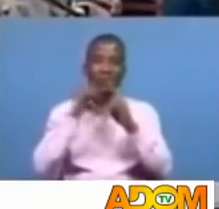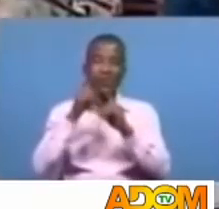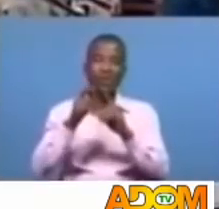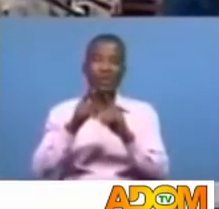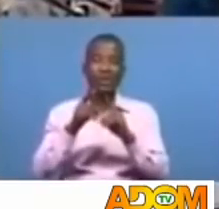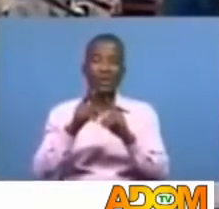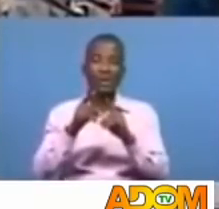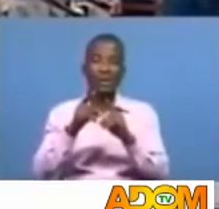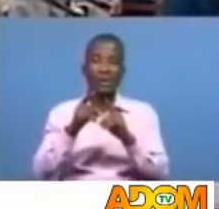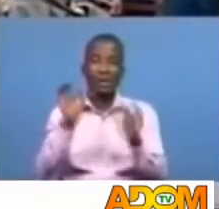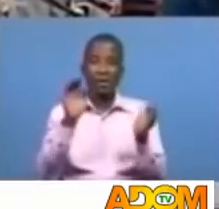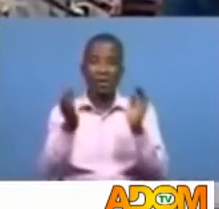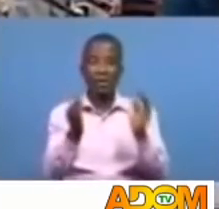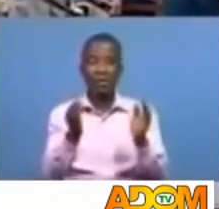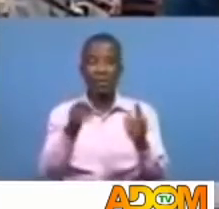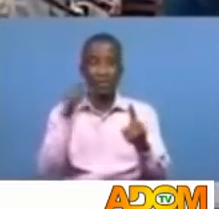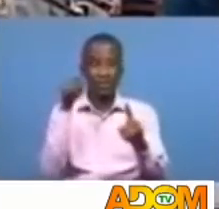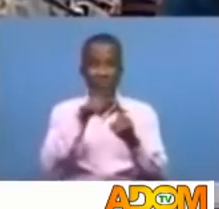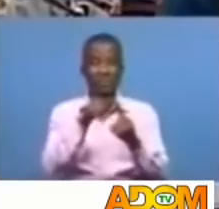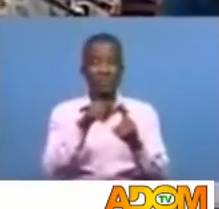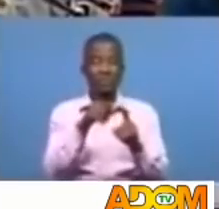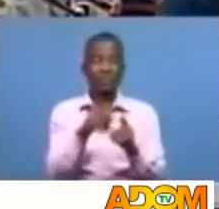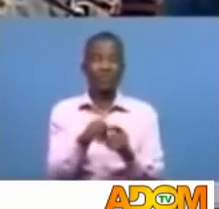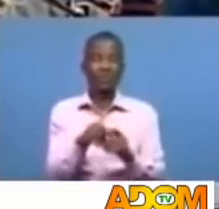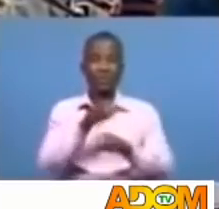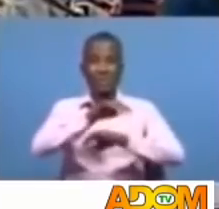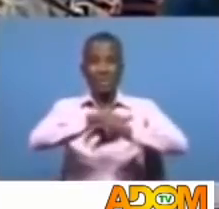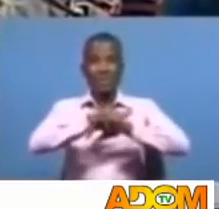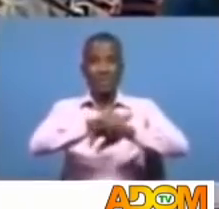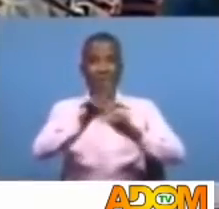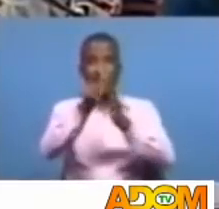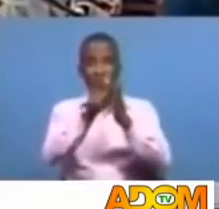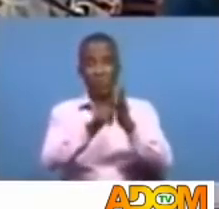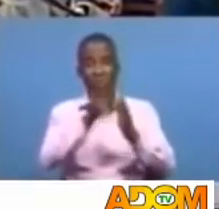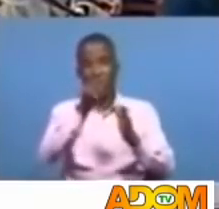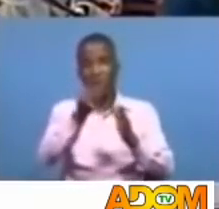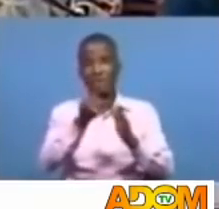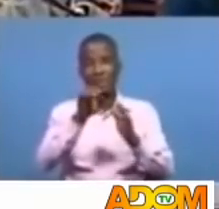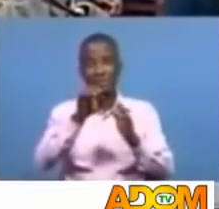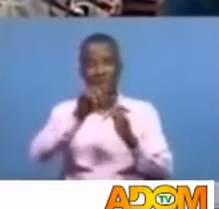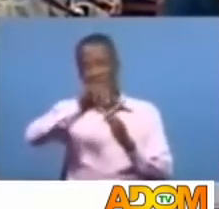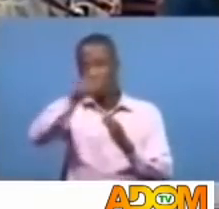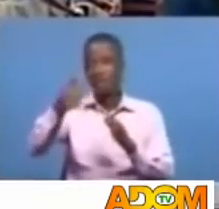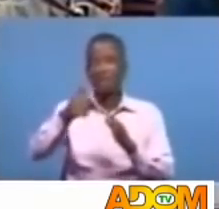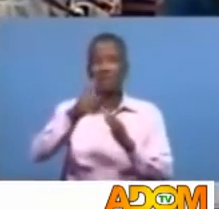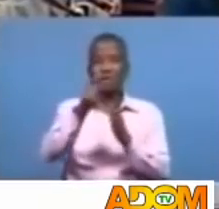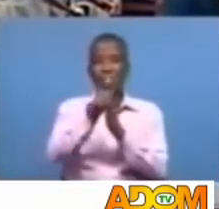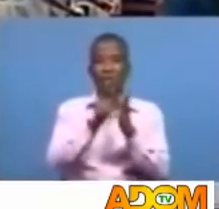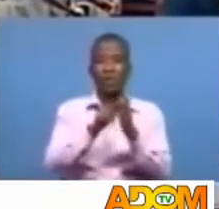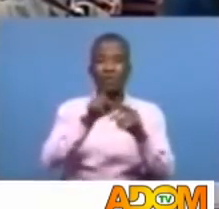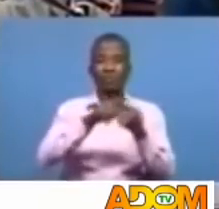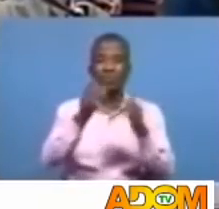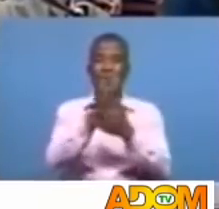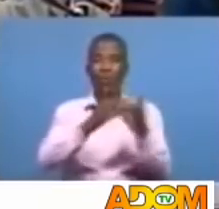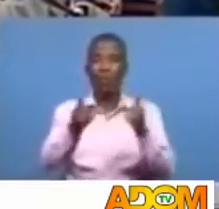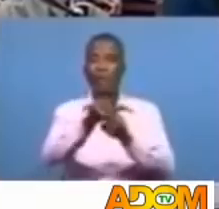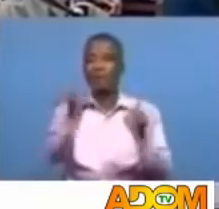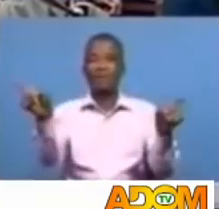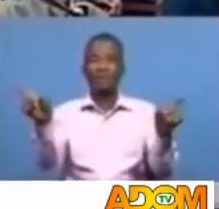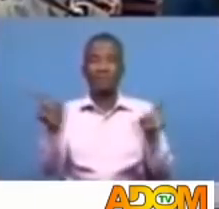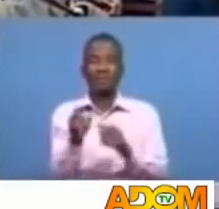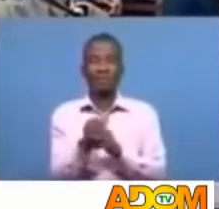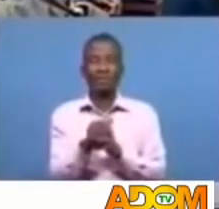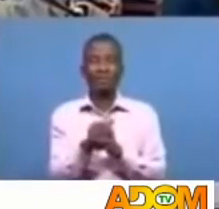Black's Law Dictionary, you make a reference to that. Black's Law Dictionary is not binding on this court. It's stating common law rules which have been